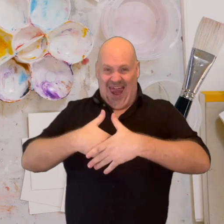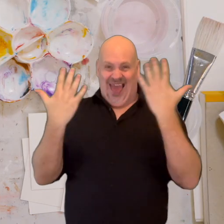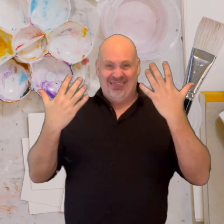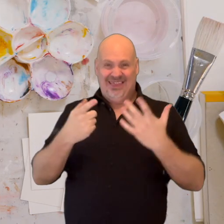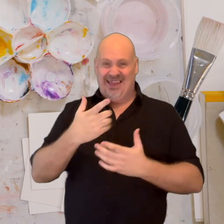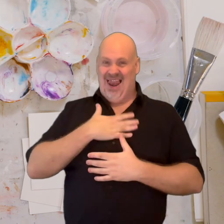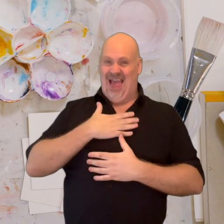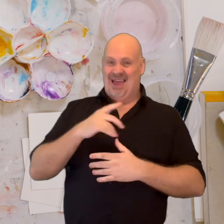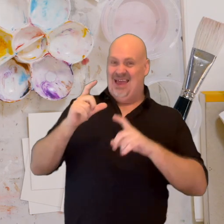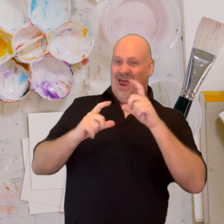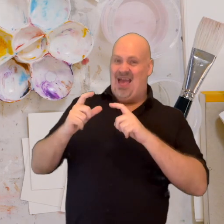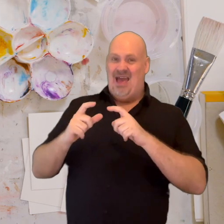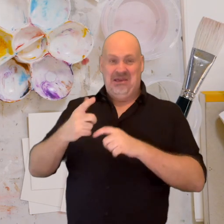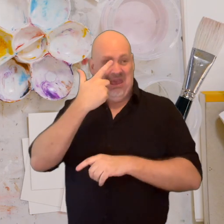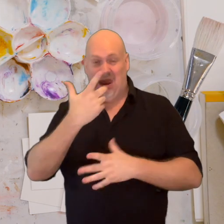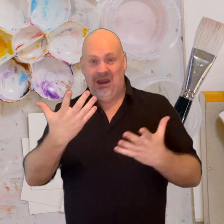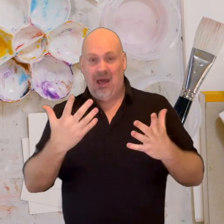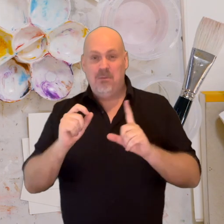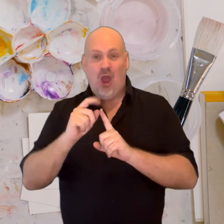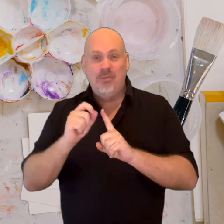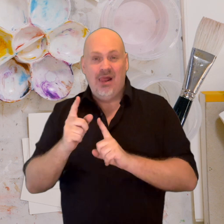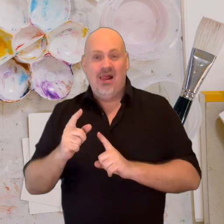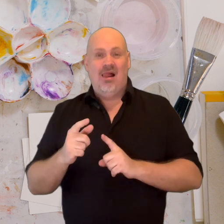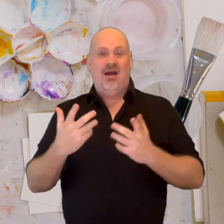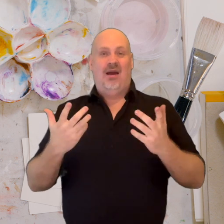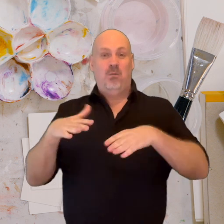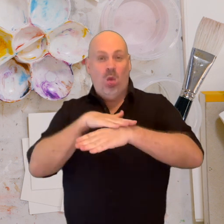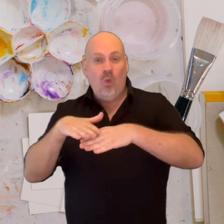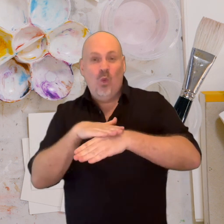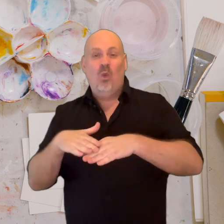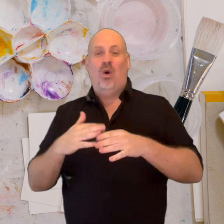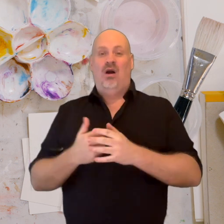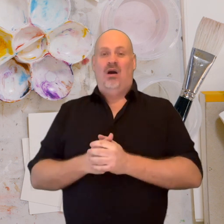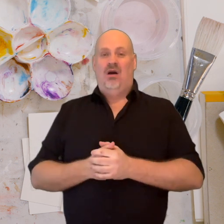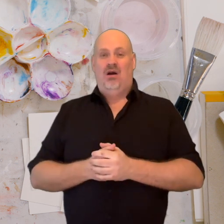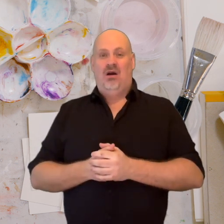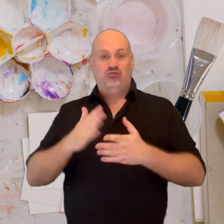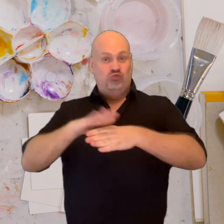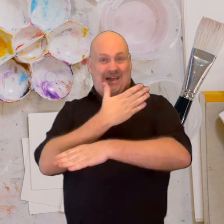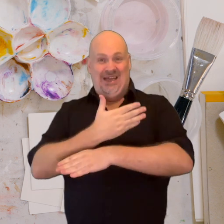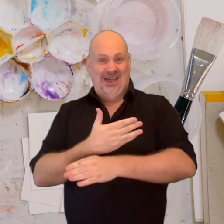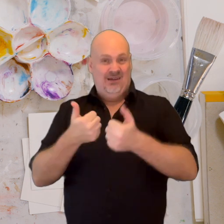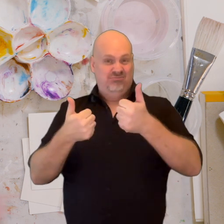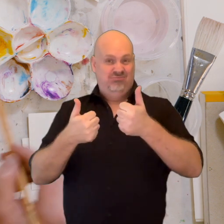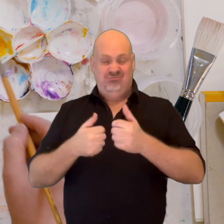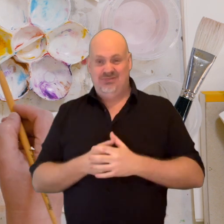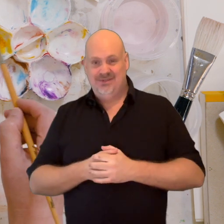like. You could have purple flowers, blue flowers, green